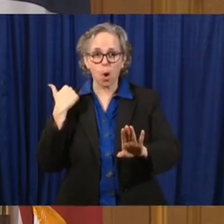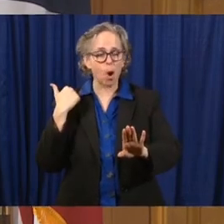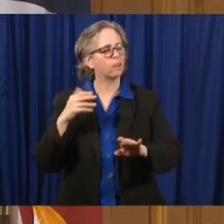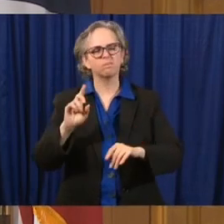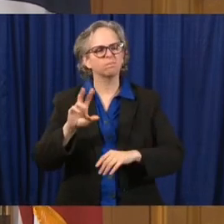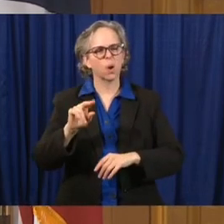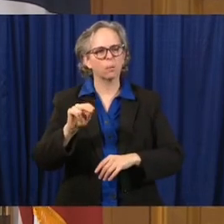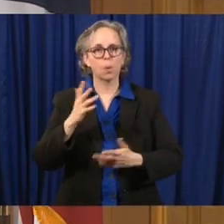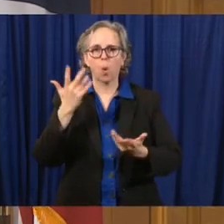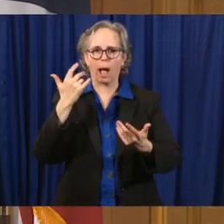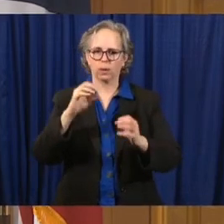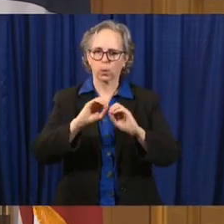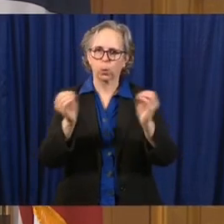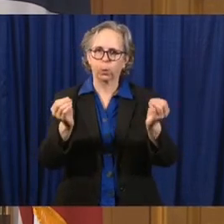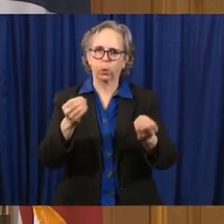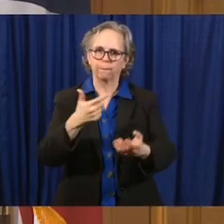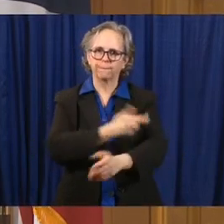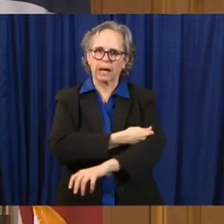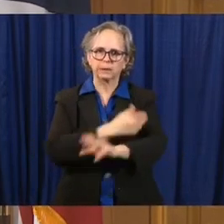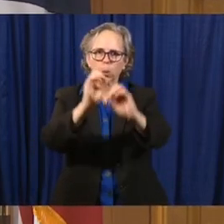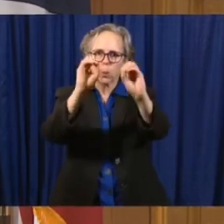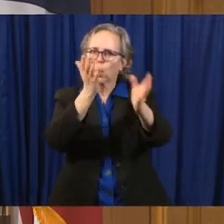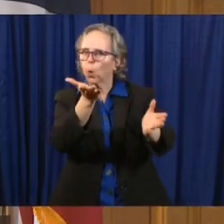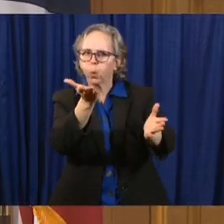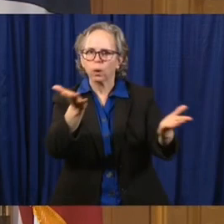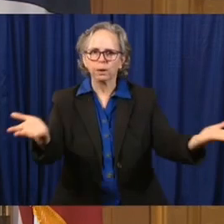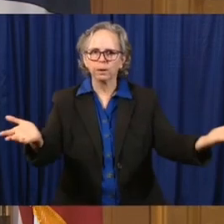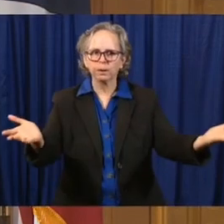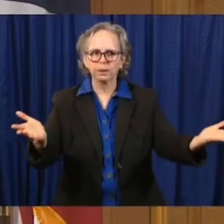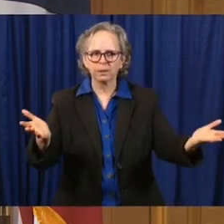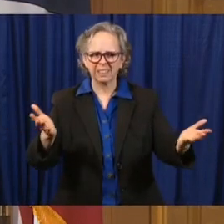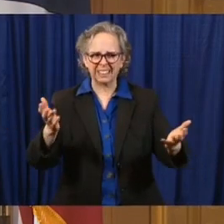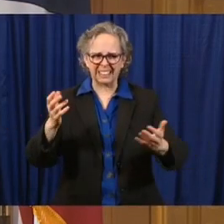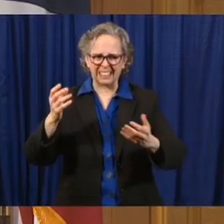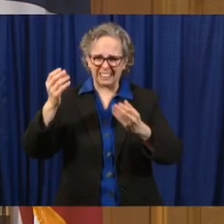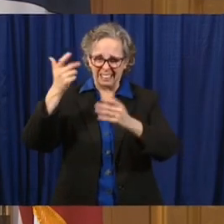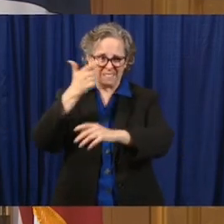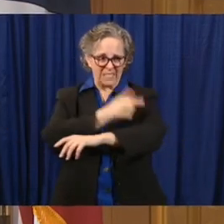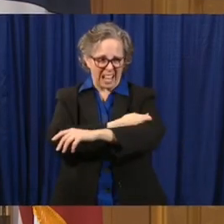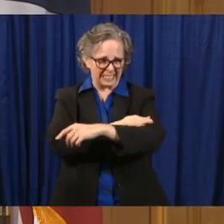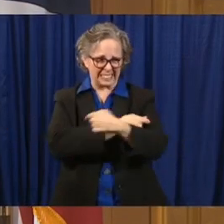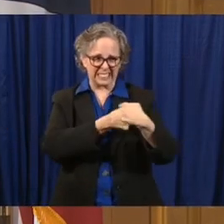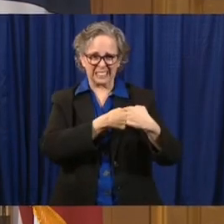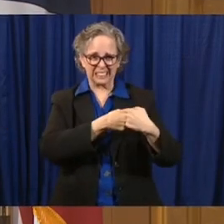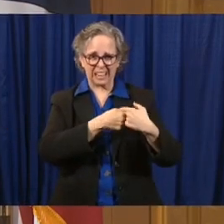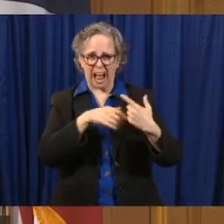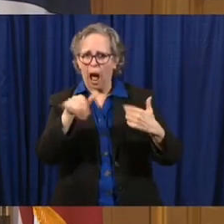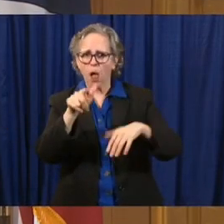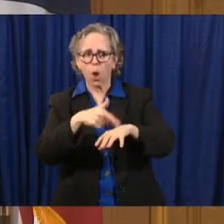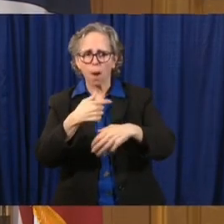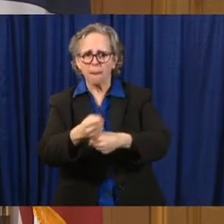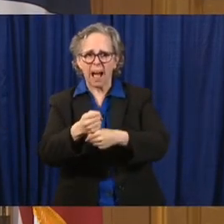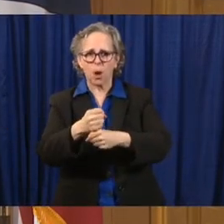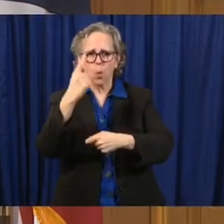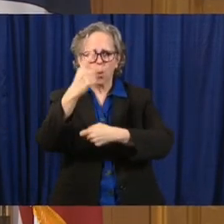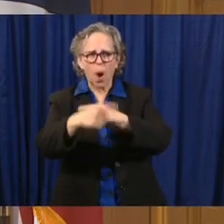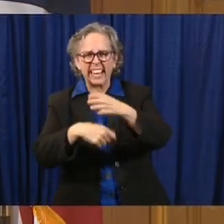know, I've said this before, but we're not going to flip on a switch someday and the world goes back to where it